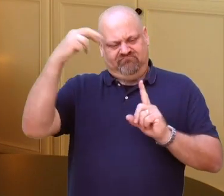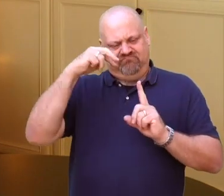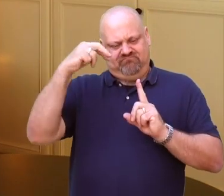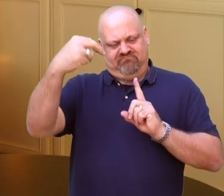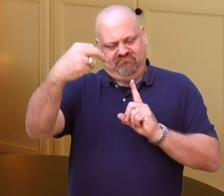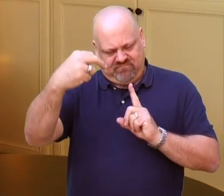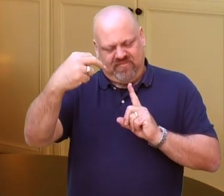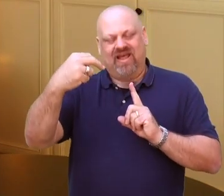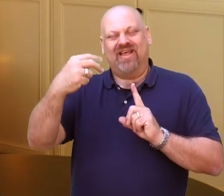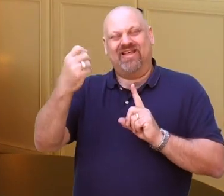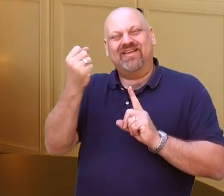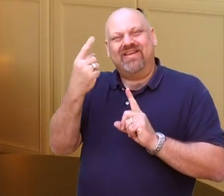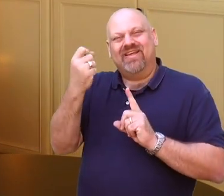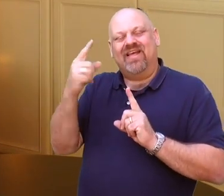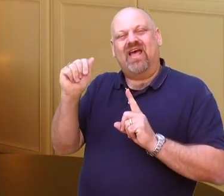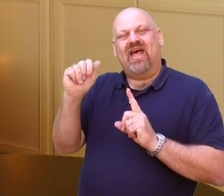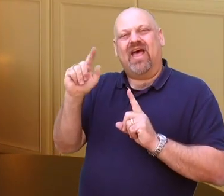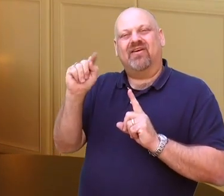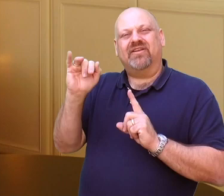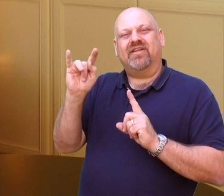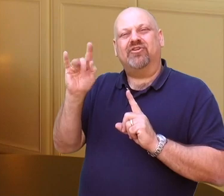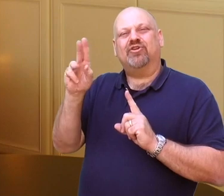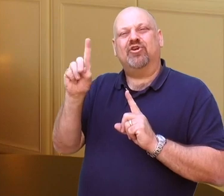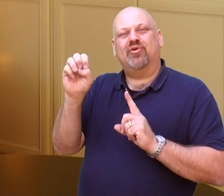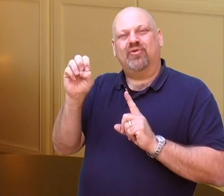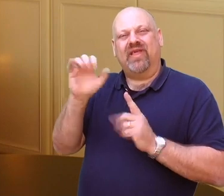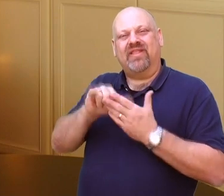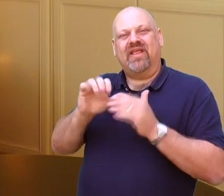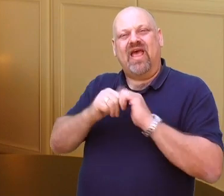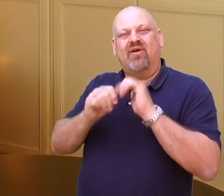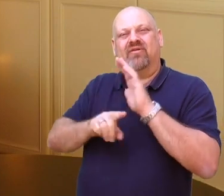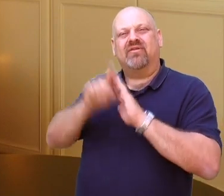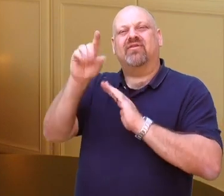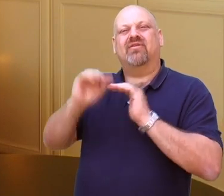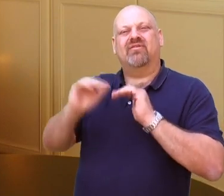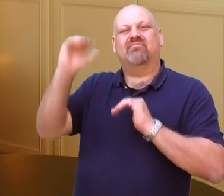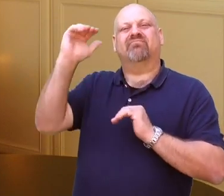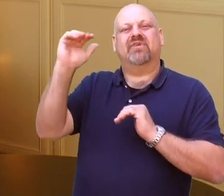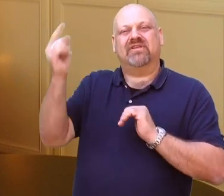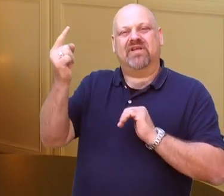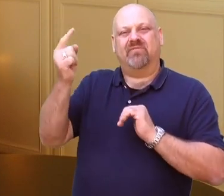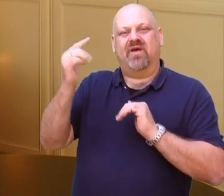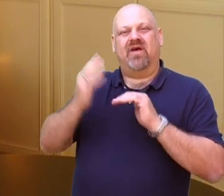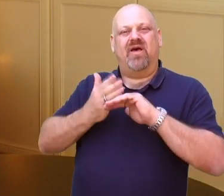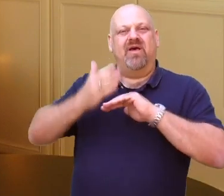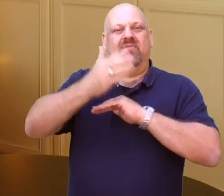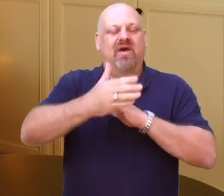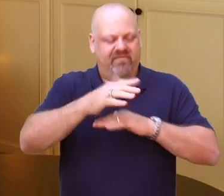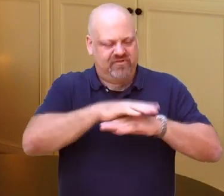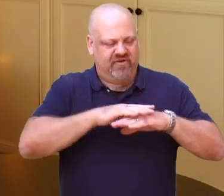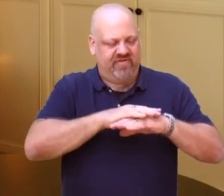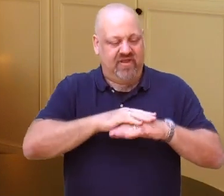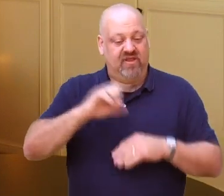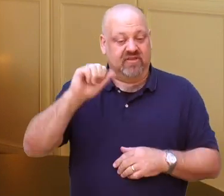See, altitude is the height of an object above a surface. Saul was so zealous that he